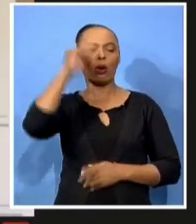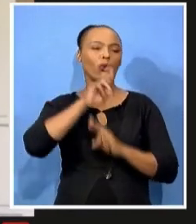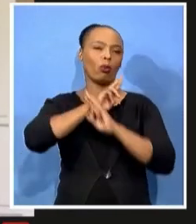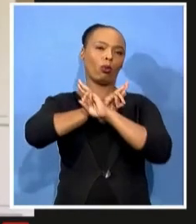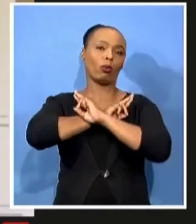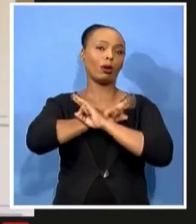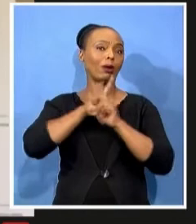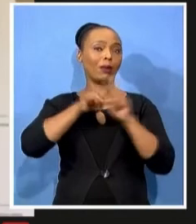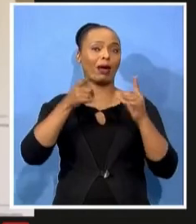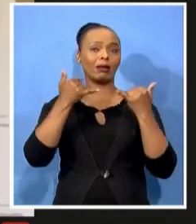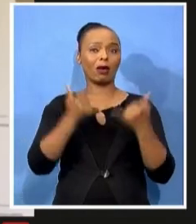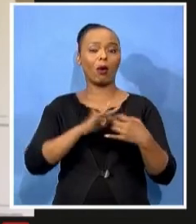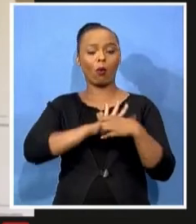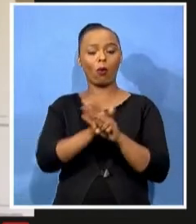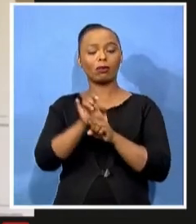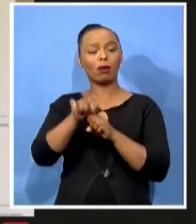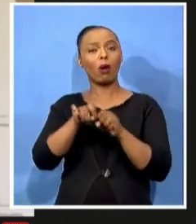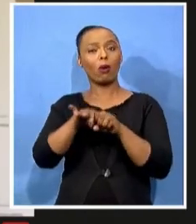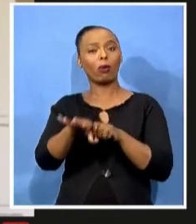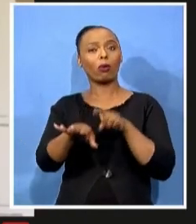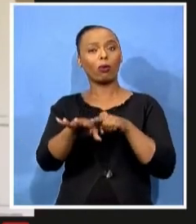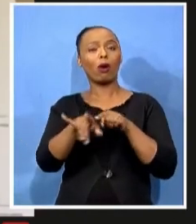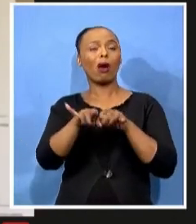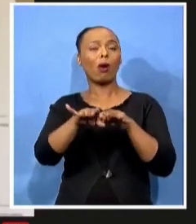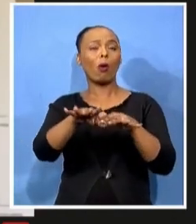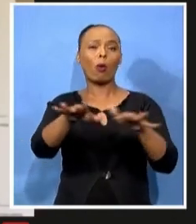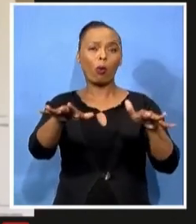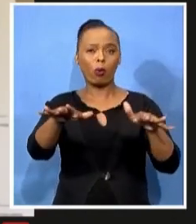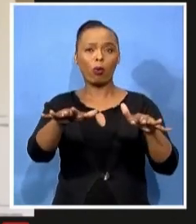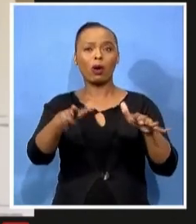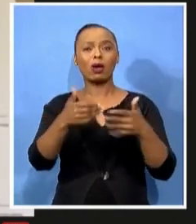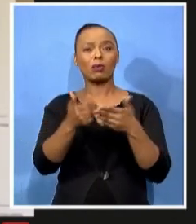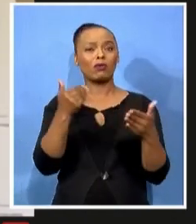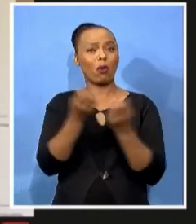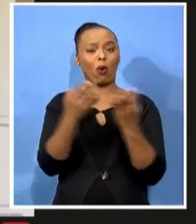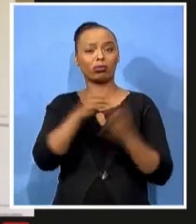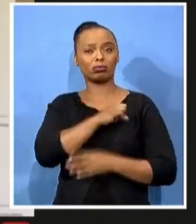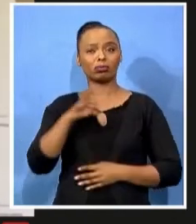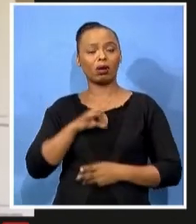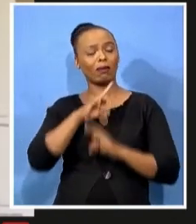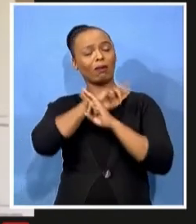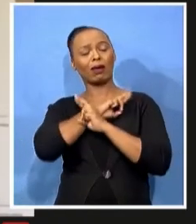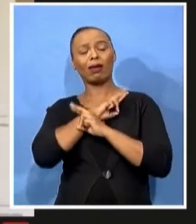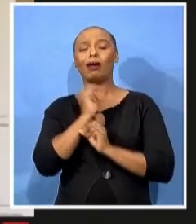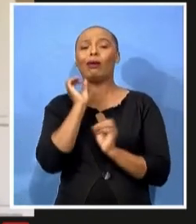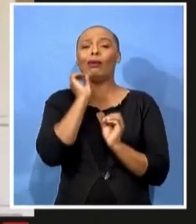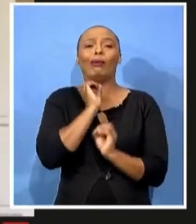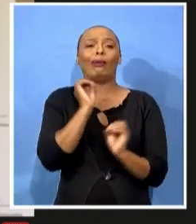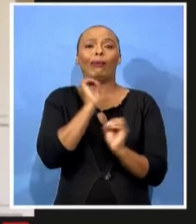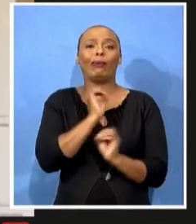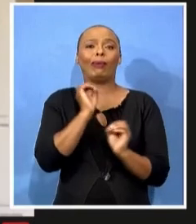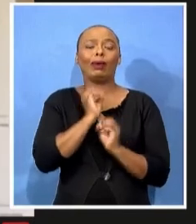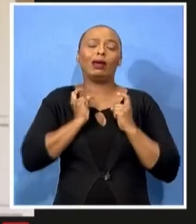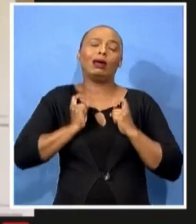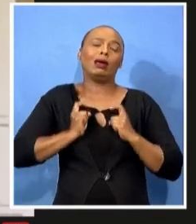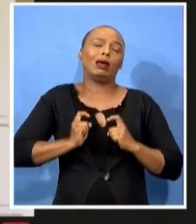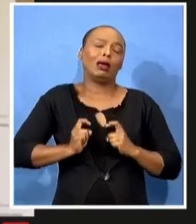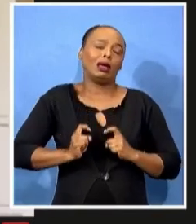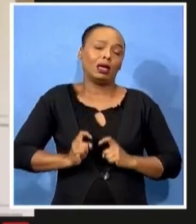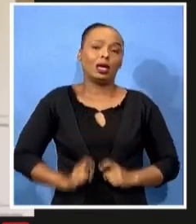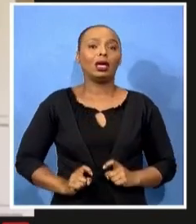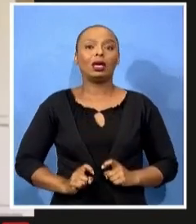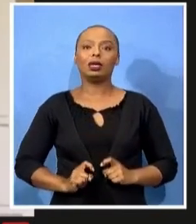been able to rest, and so the level of exhaustion is quite noticeable on our staff. So